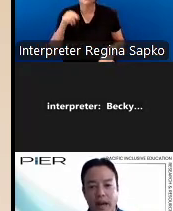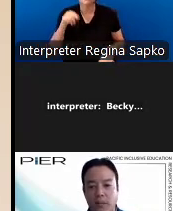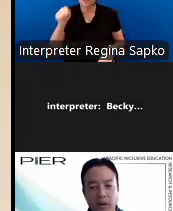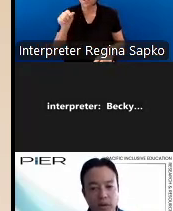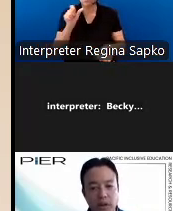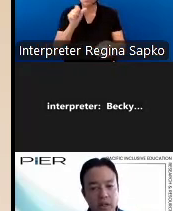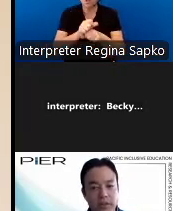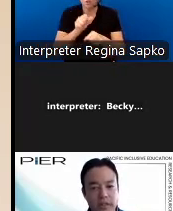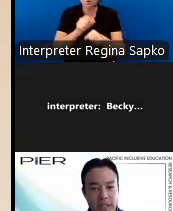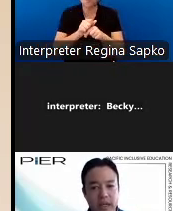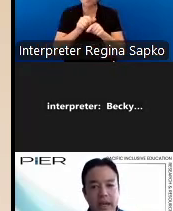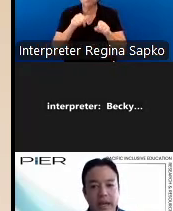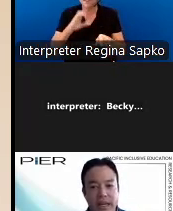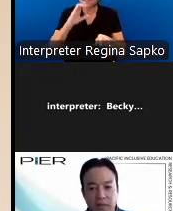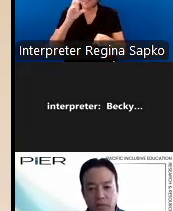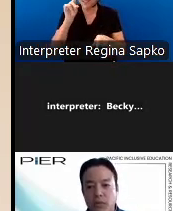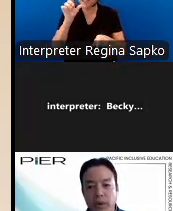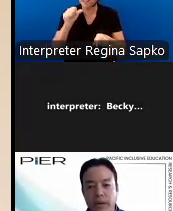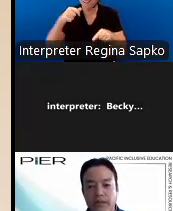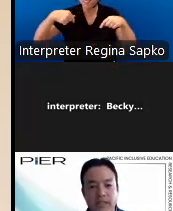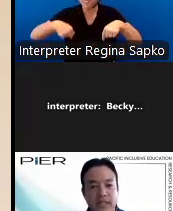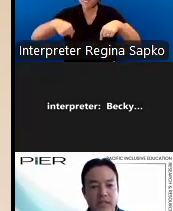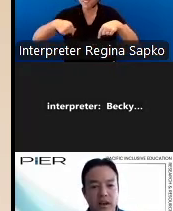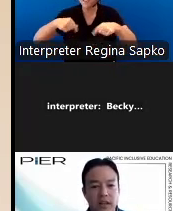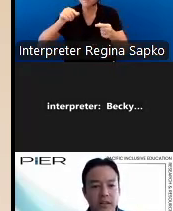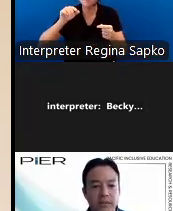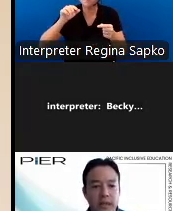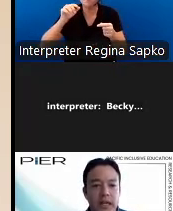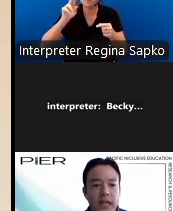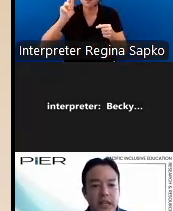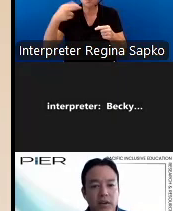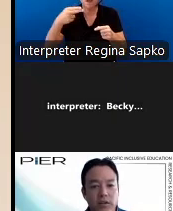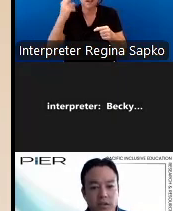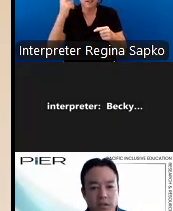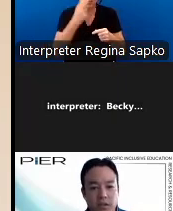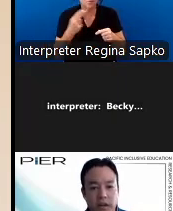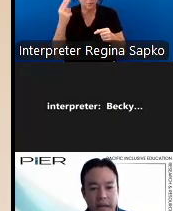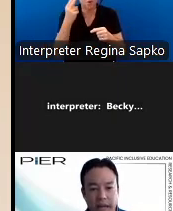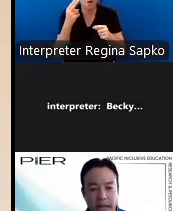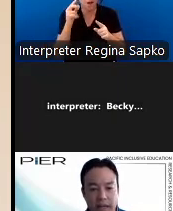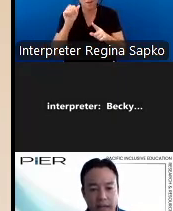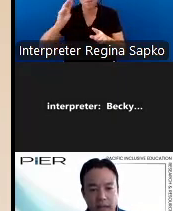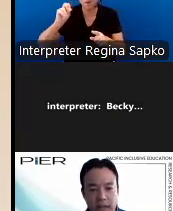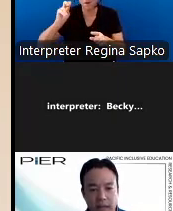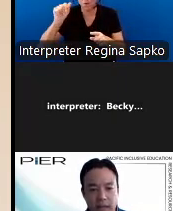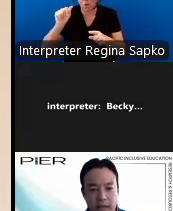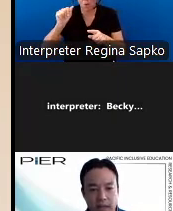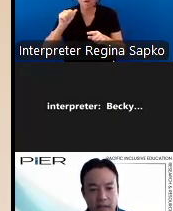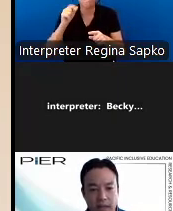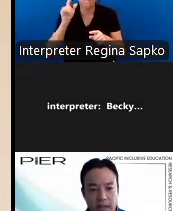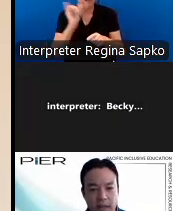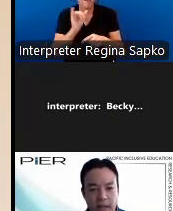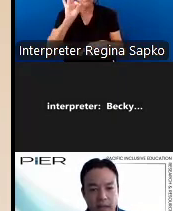of Hawaii at Manoa, USA, as a Fulbright visiting scholar. He also had